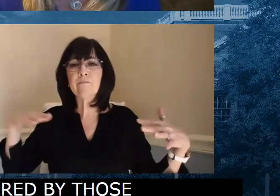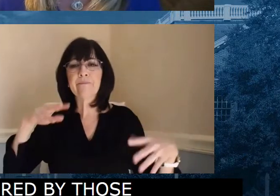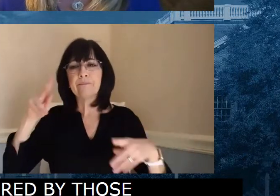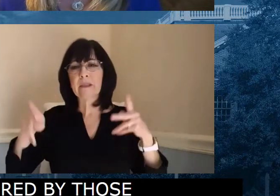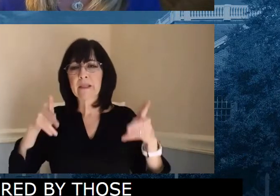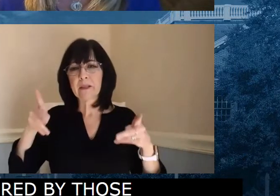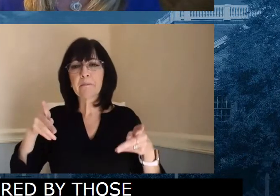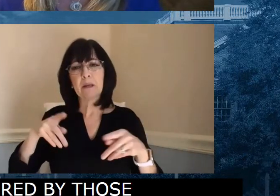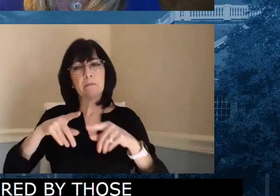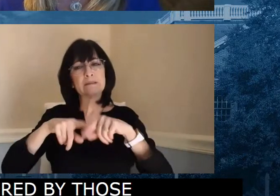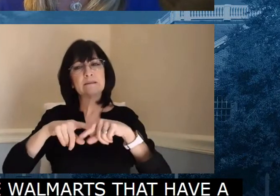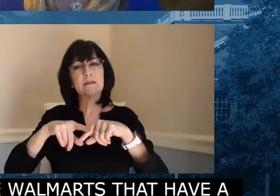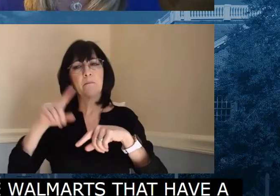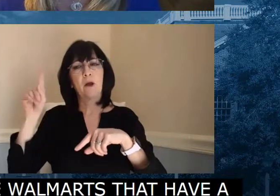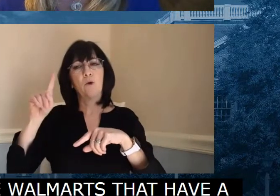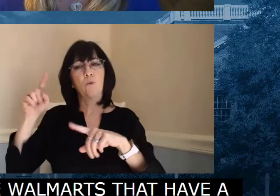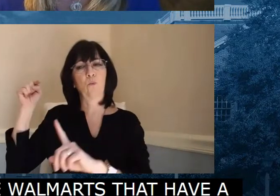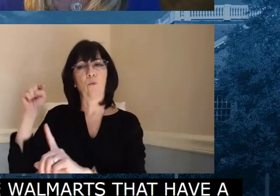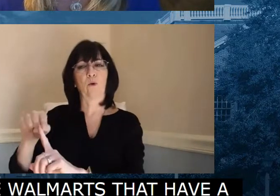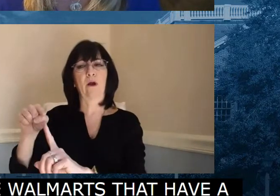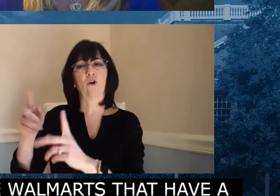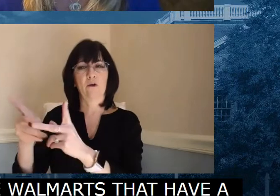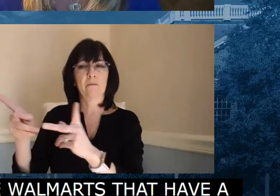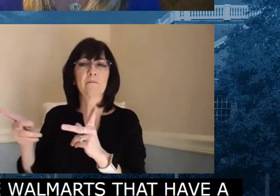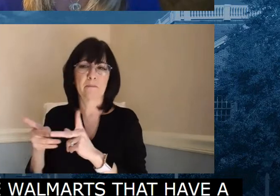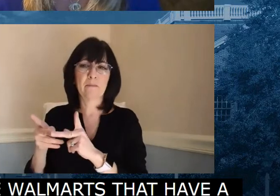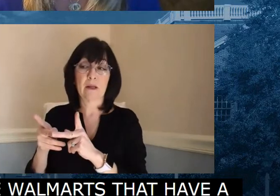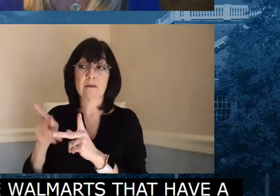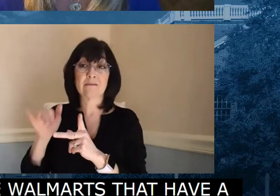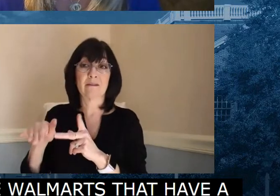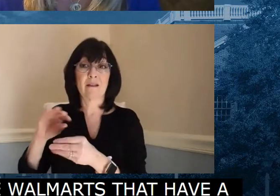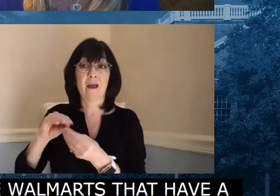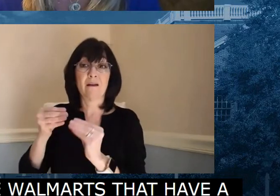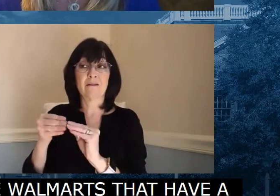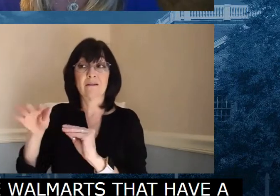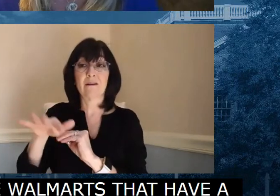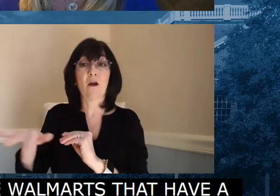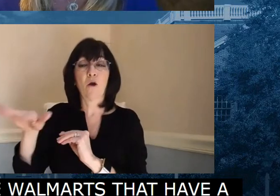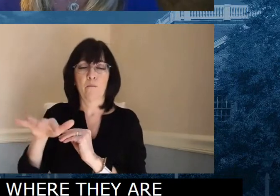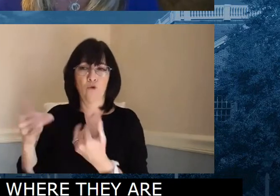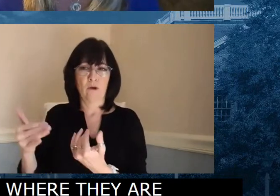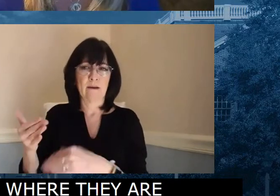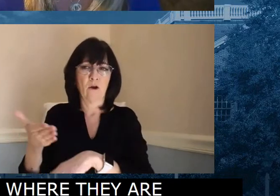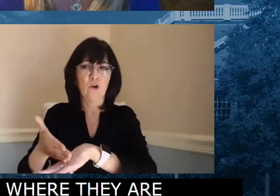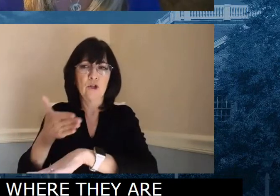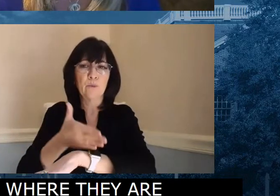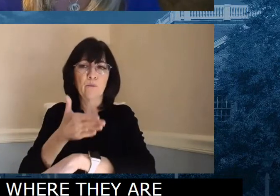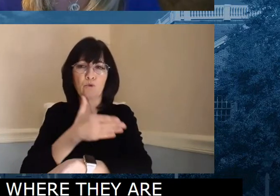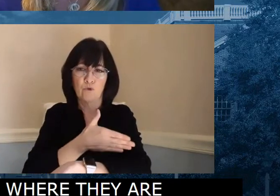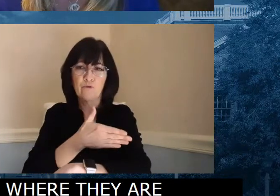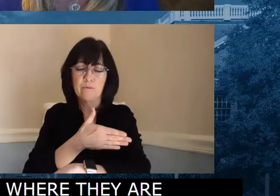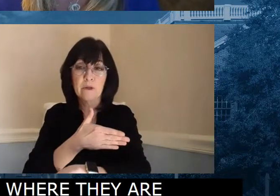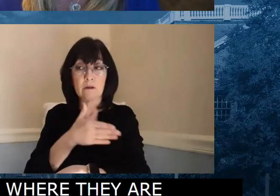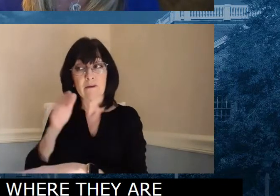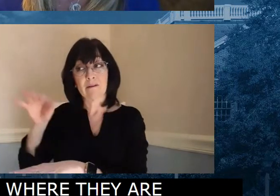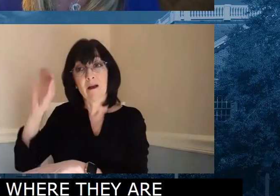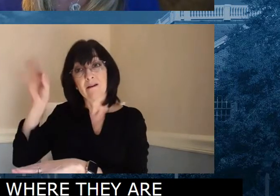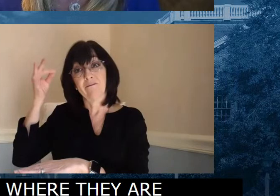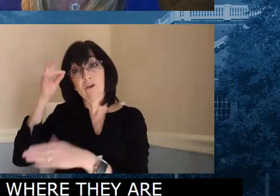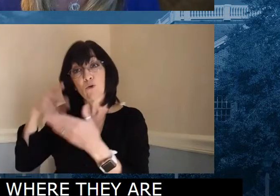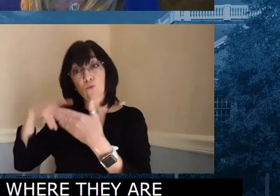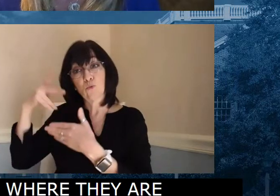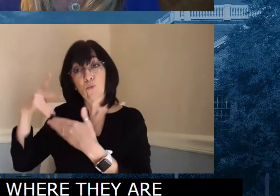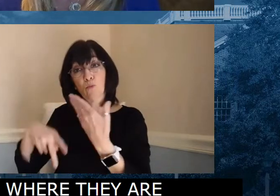located, and those numbers have been improving. So you have the federal pharmacy program, which is geared that way.